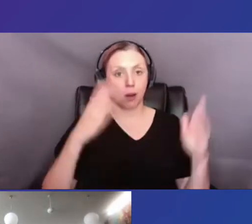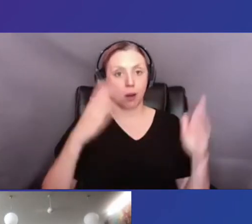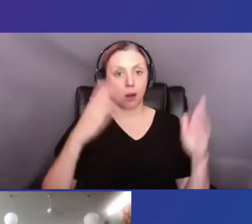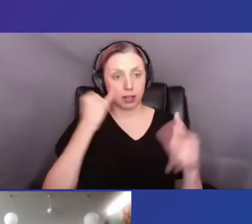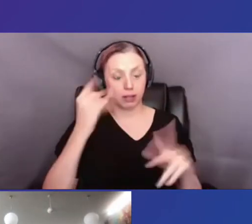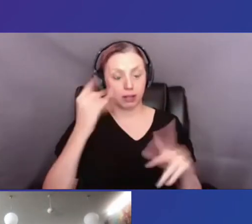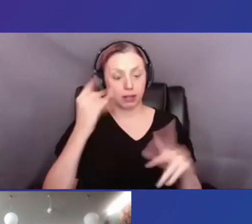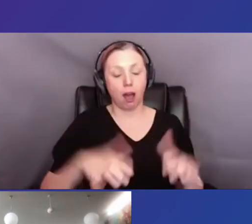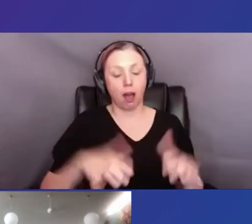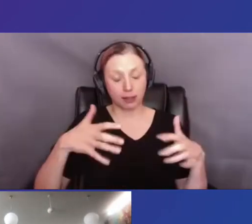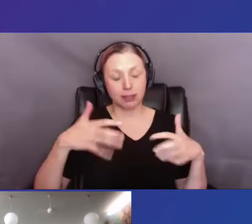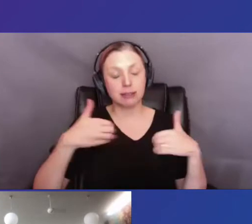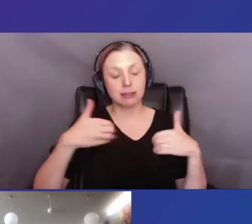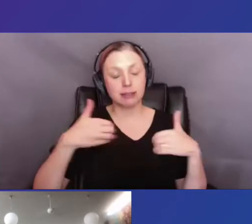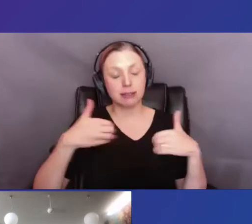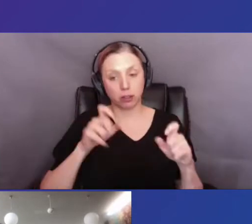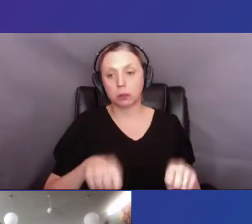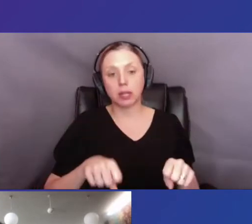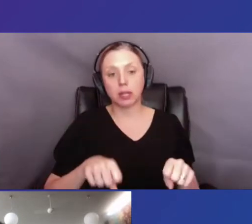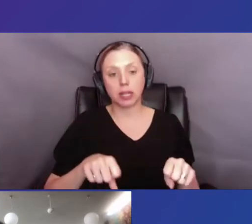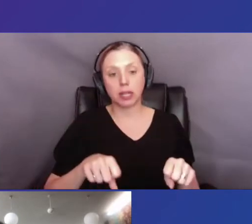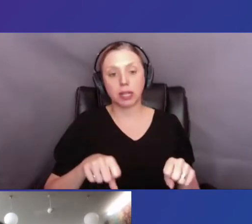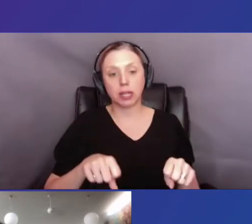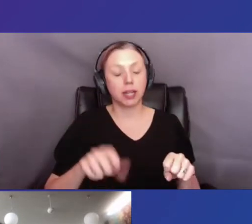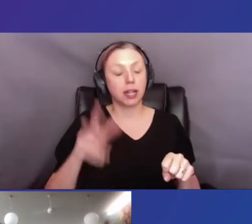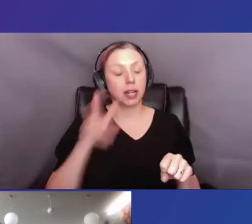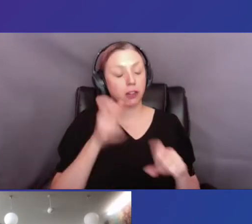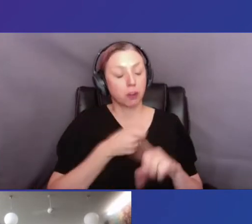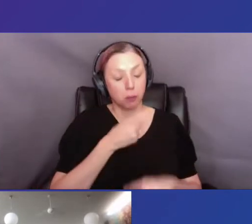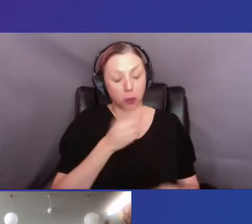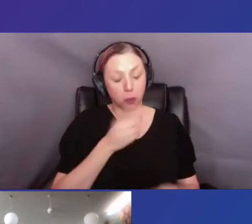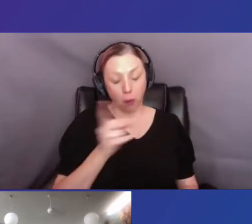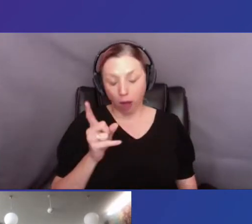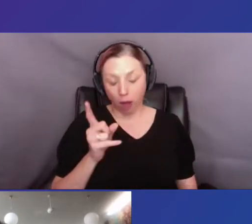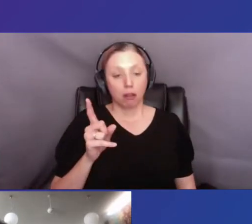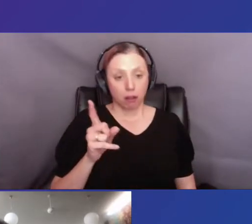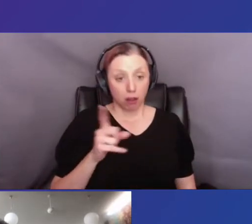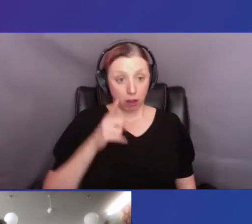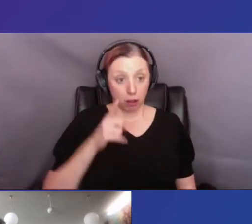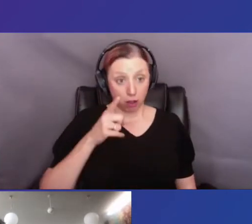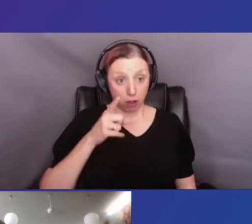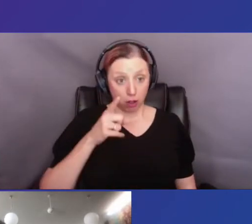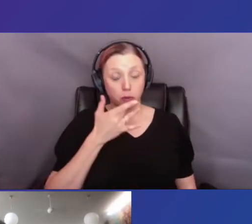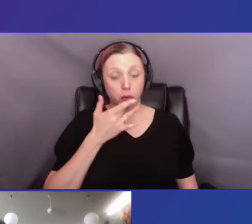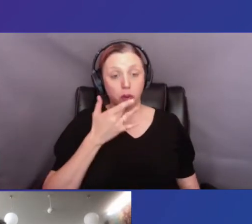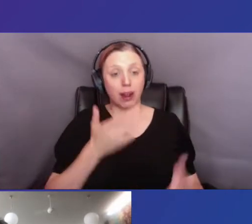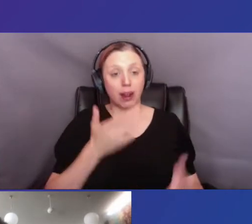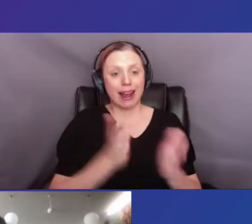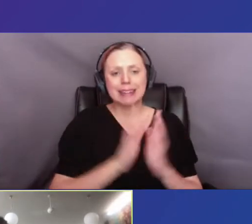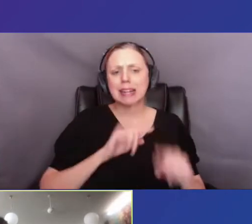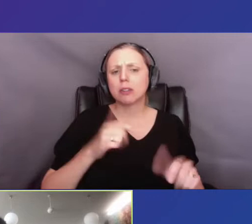have questions, we would love to hear from you. Would you rather ask or answer first?